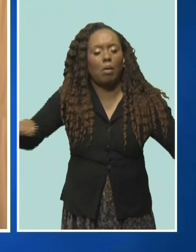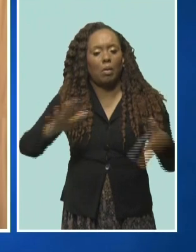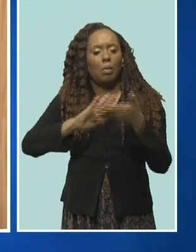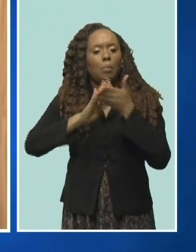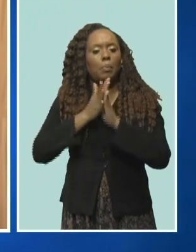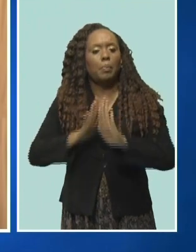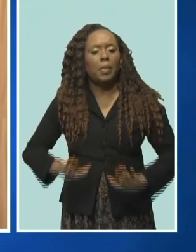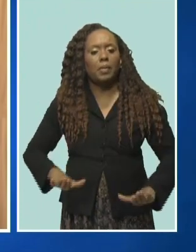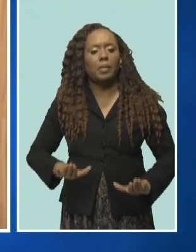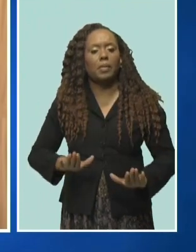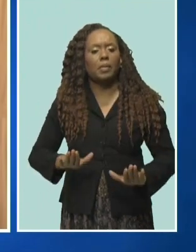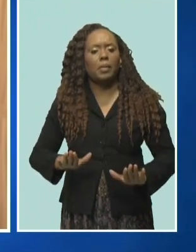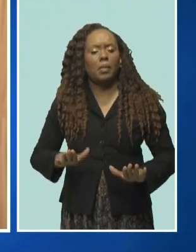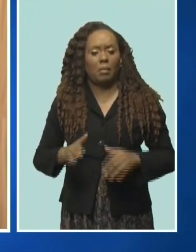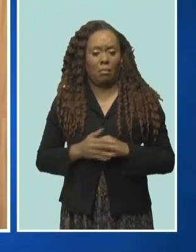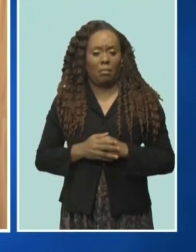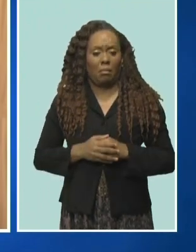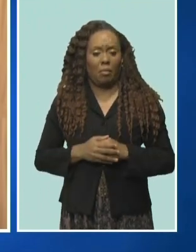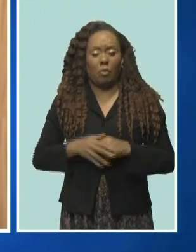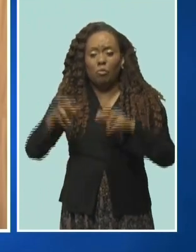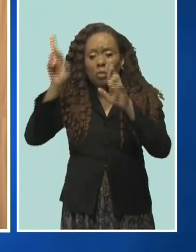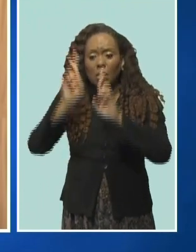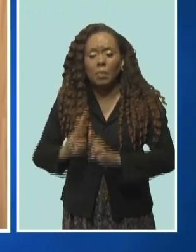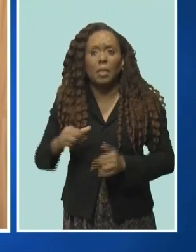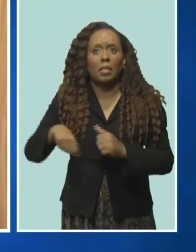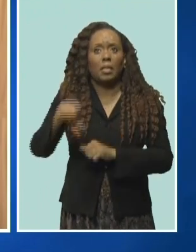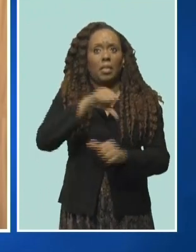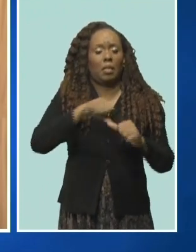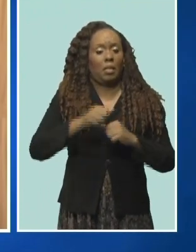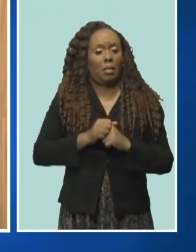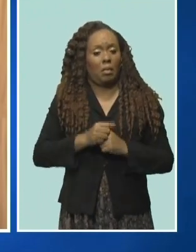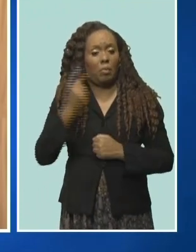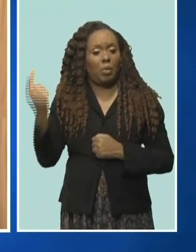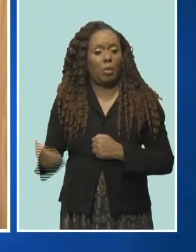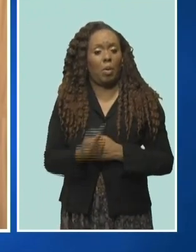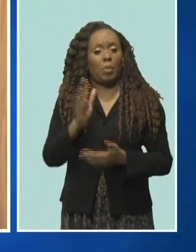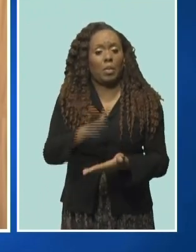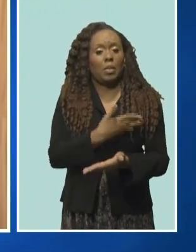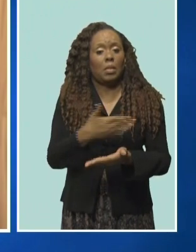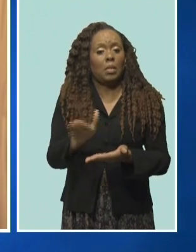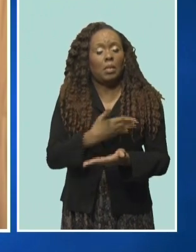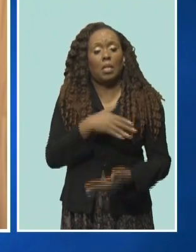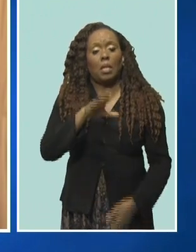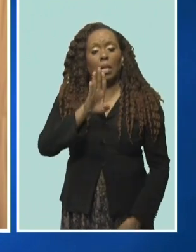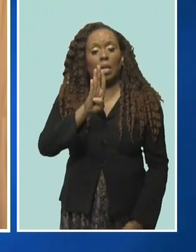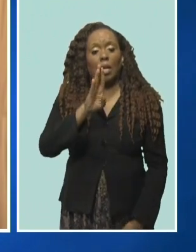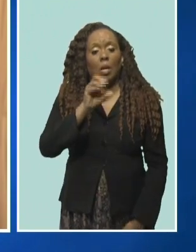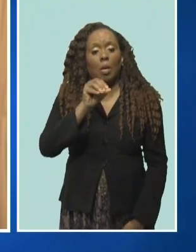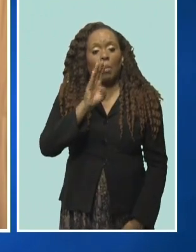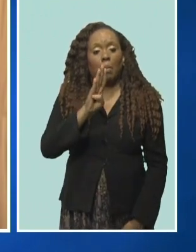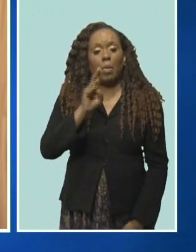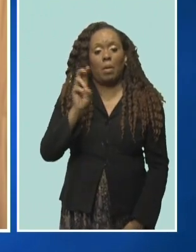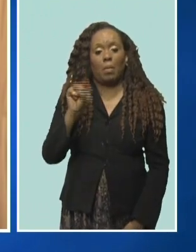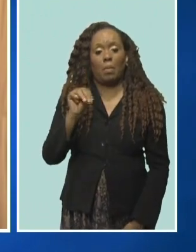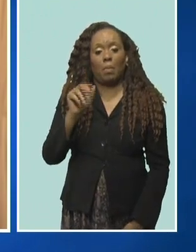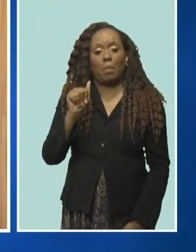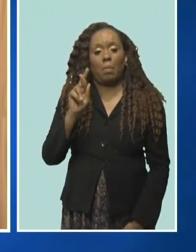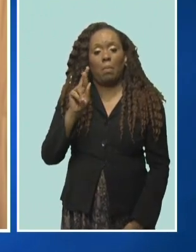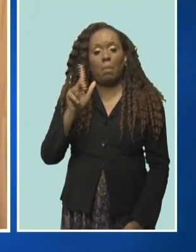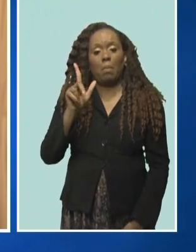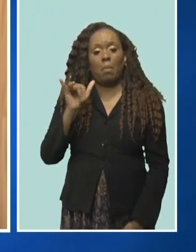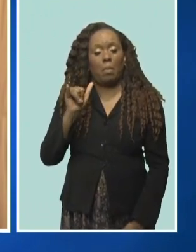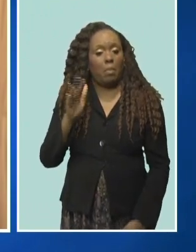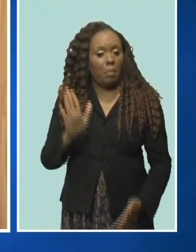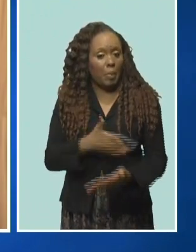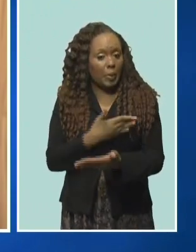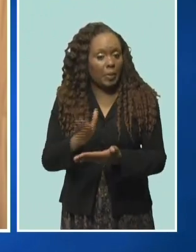one another on this little rock we call home. We sing Bob Marley music all the time, and Bob never talked about denigrating a woman. Bob never